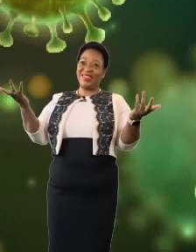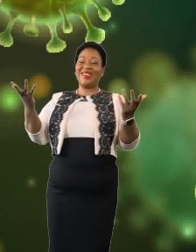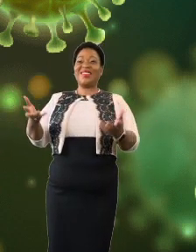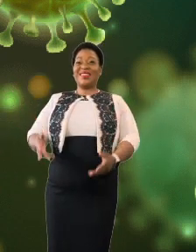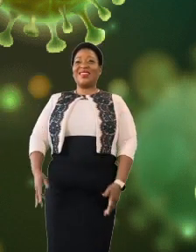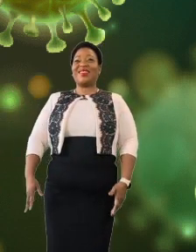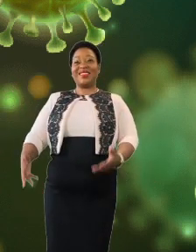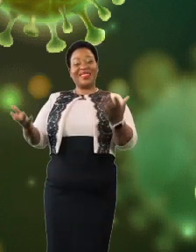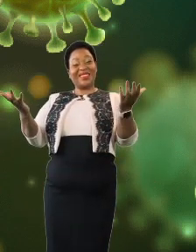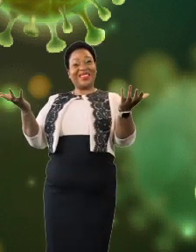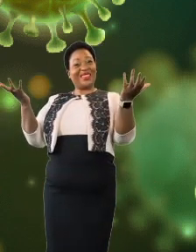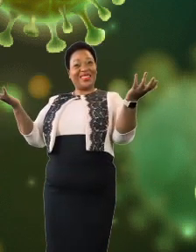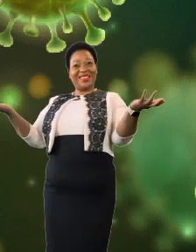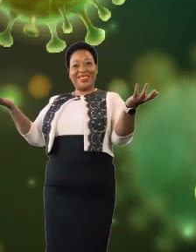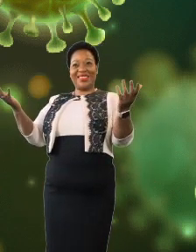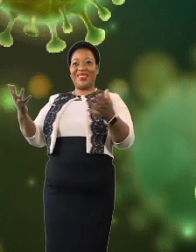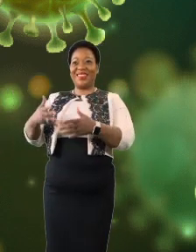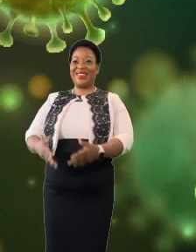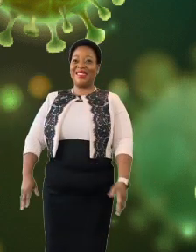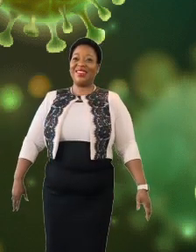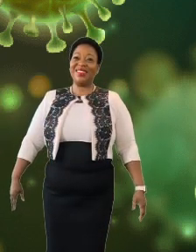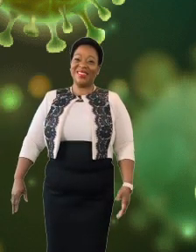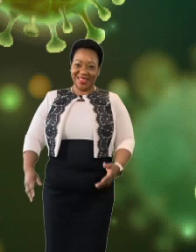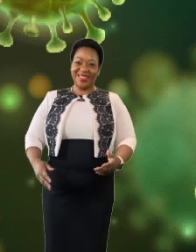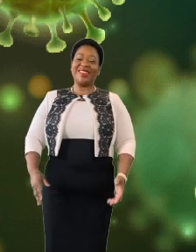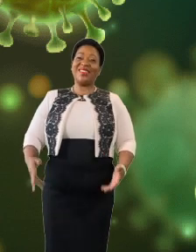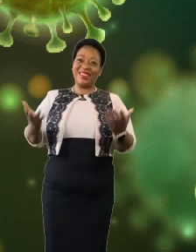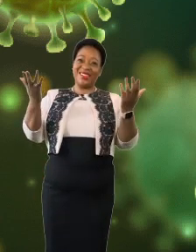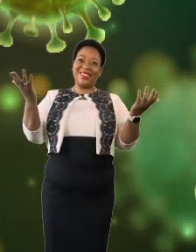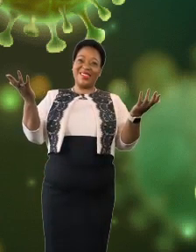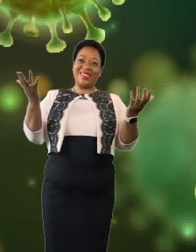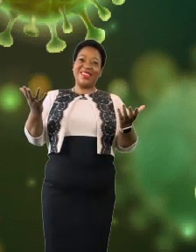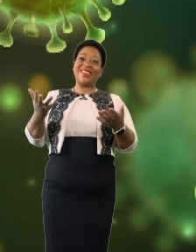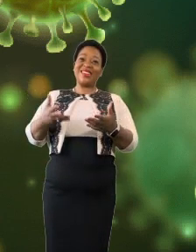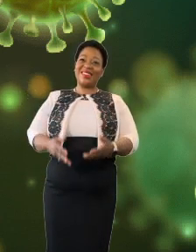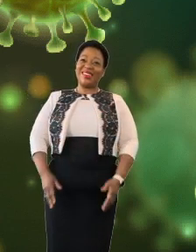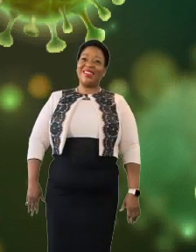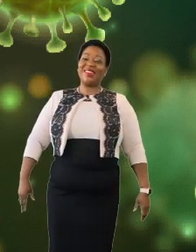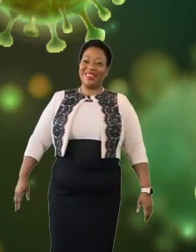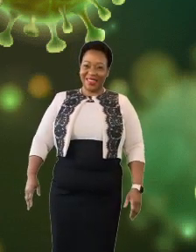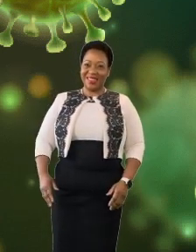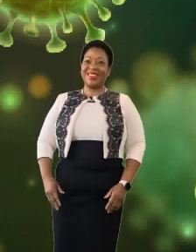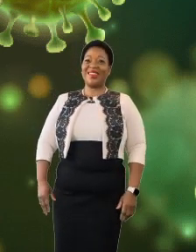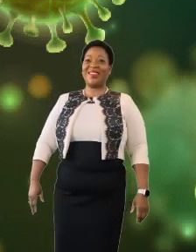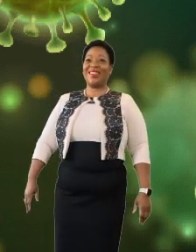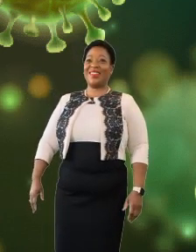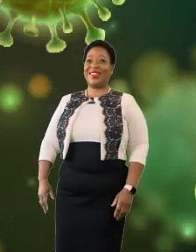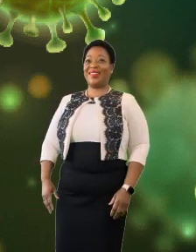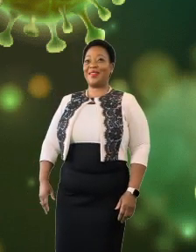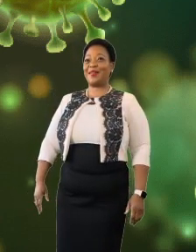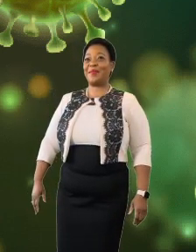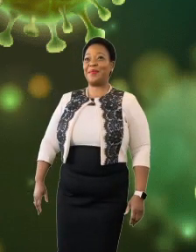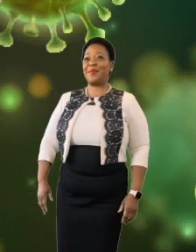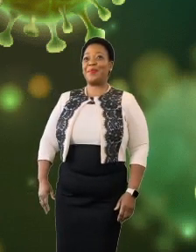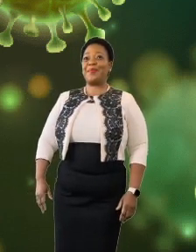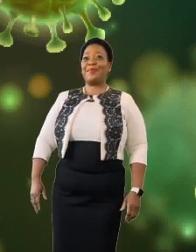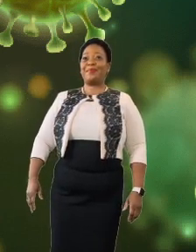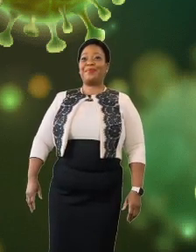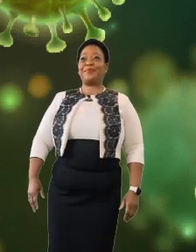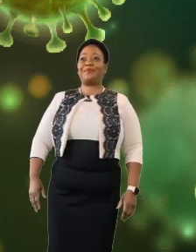particular with the planning, the SPLUMA issues, but also our access to municipalities and the municipal